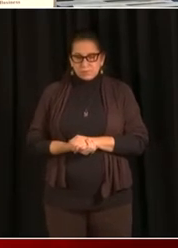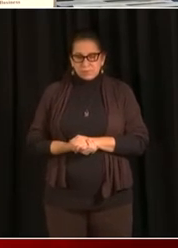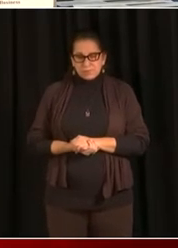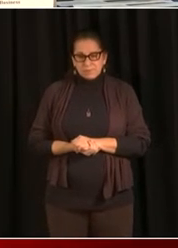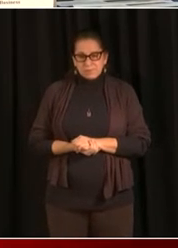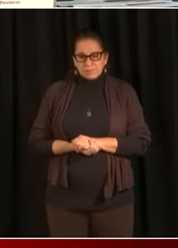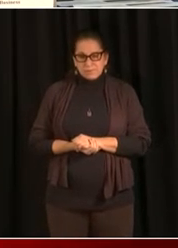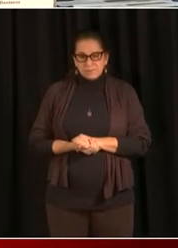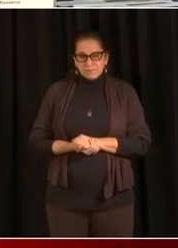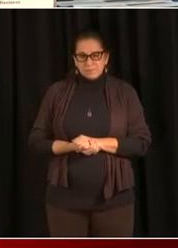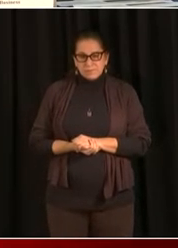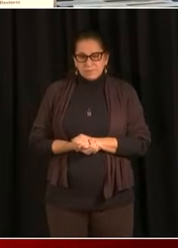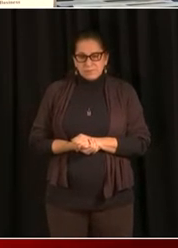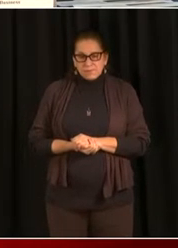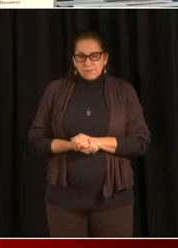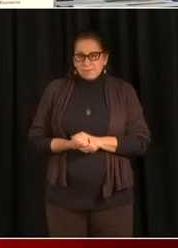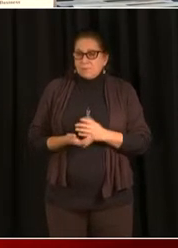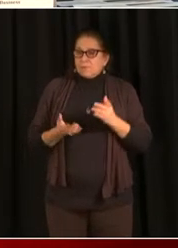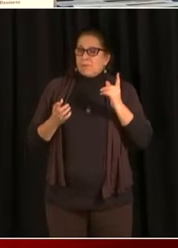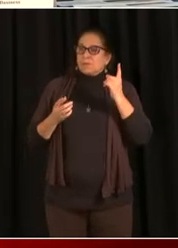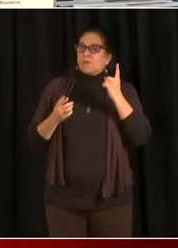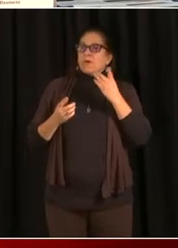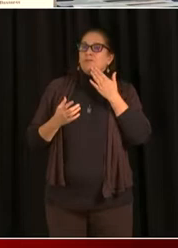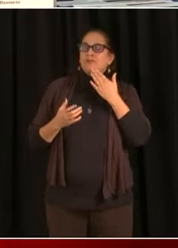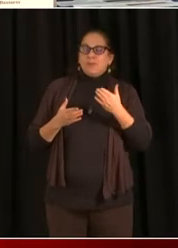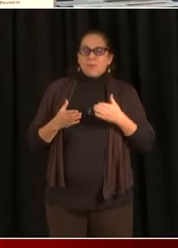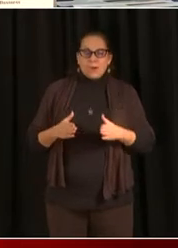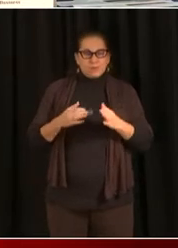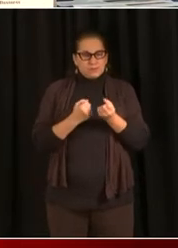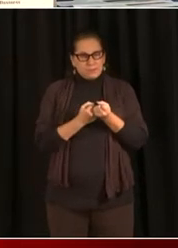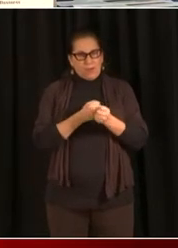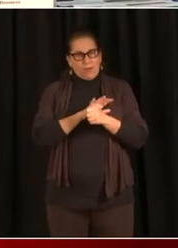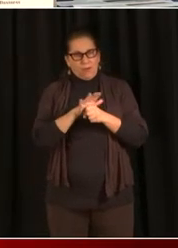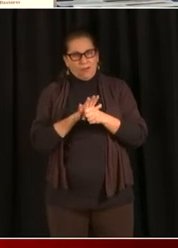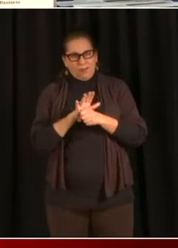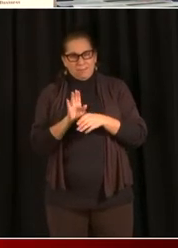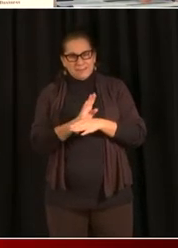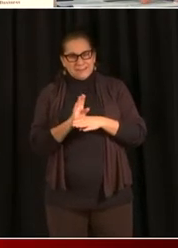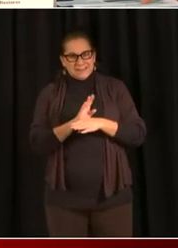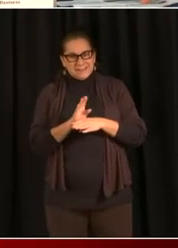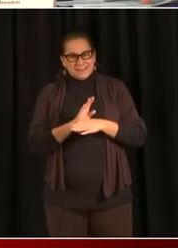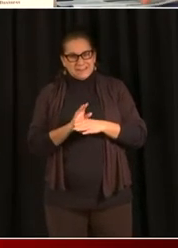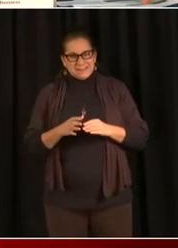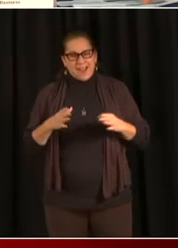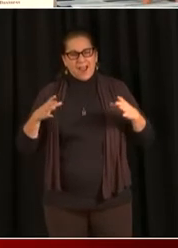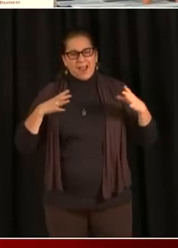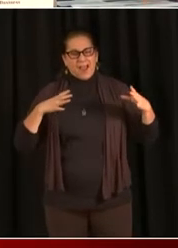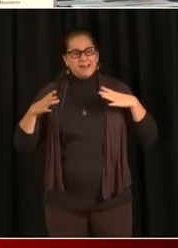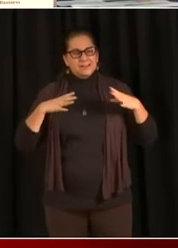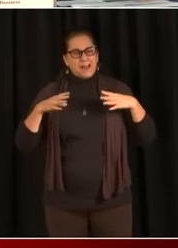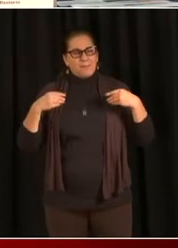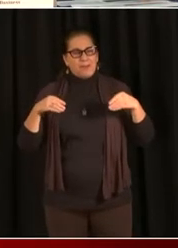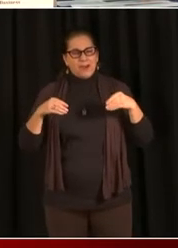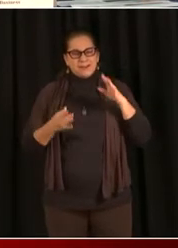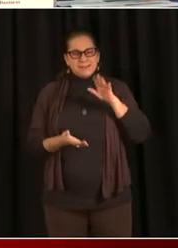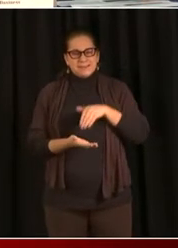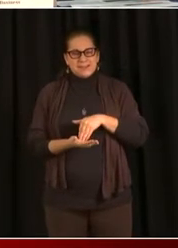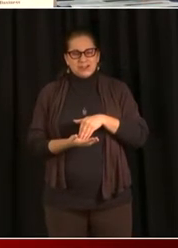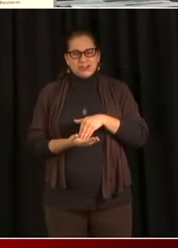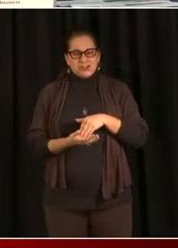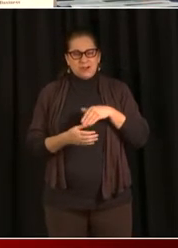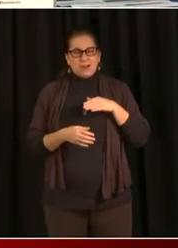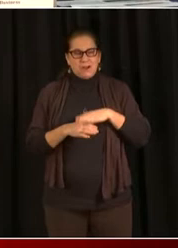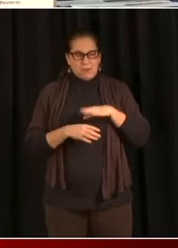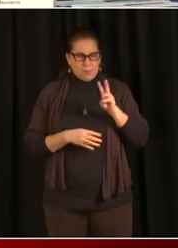we have other ways that you can support our local businesses. There's a downtown, we call it the Holiday Market Central, on our